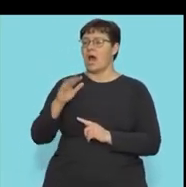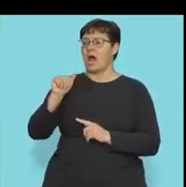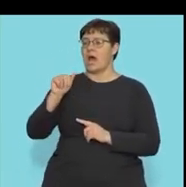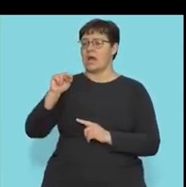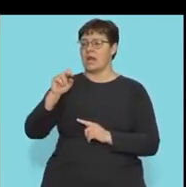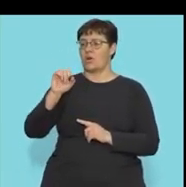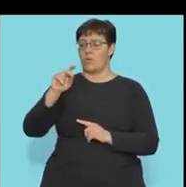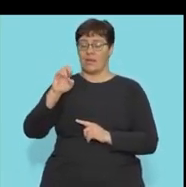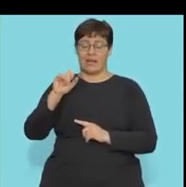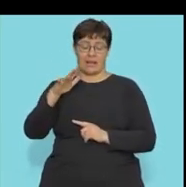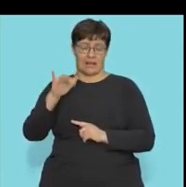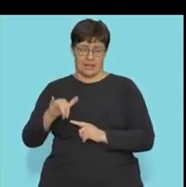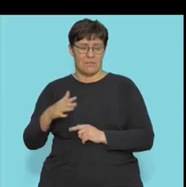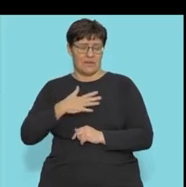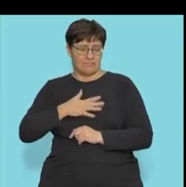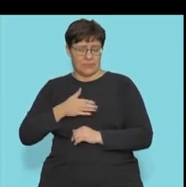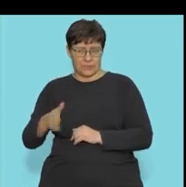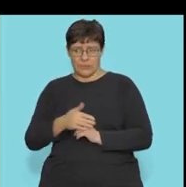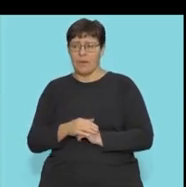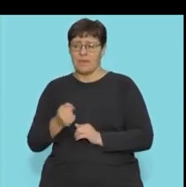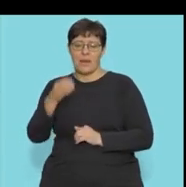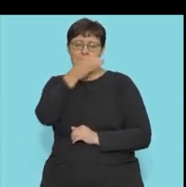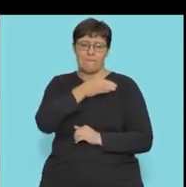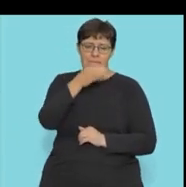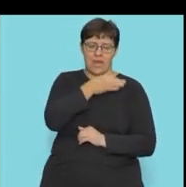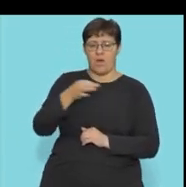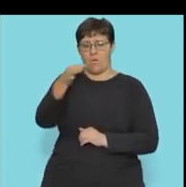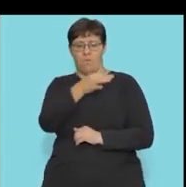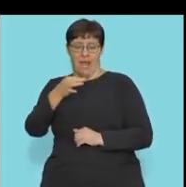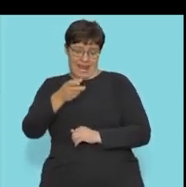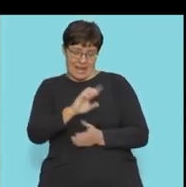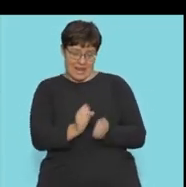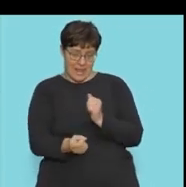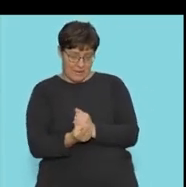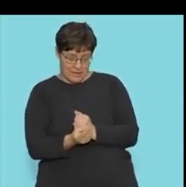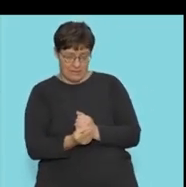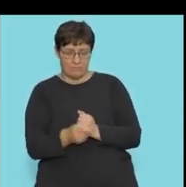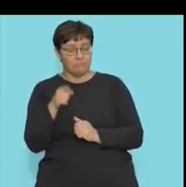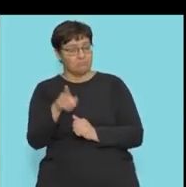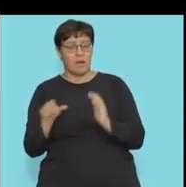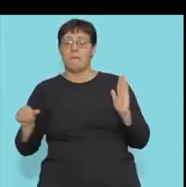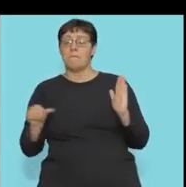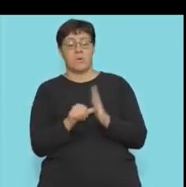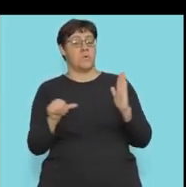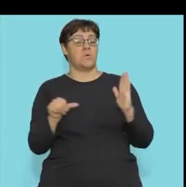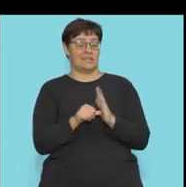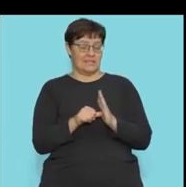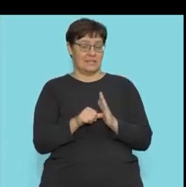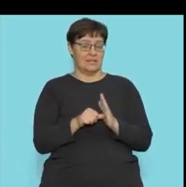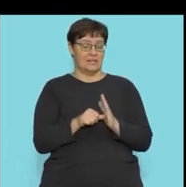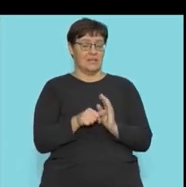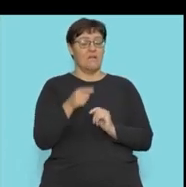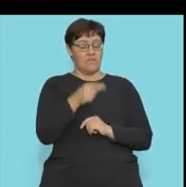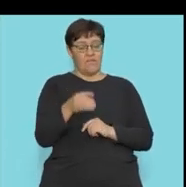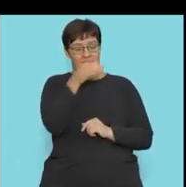as beverages in the beer and wine industry. This process is of very importance and significance in